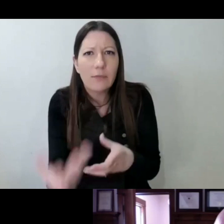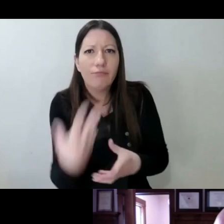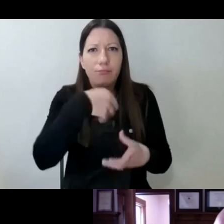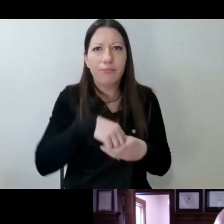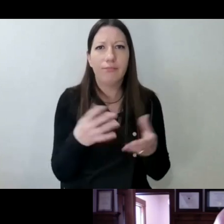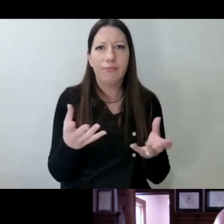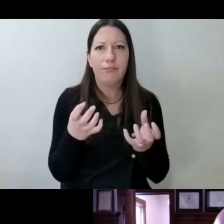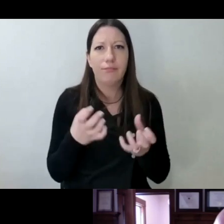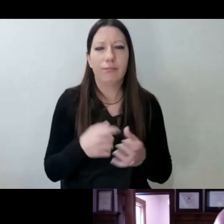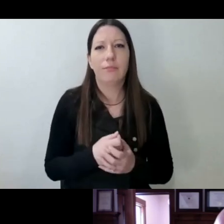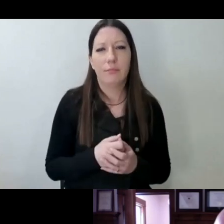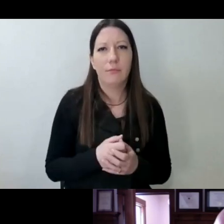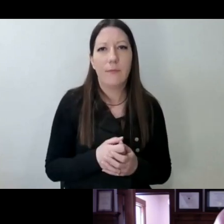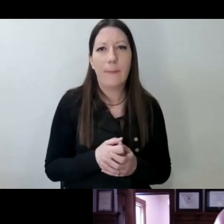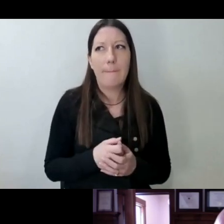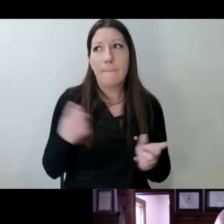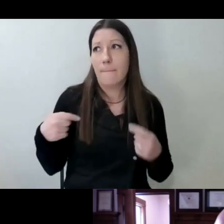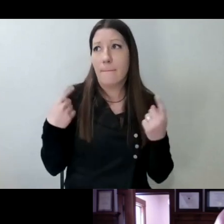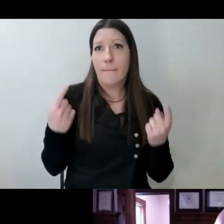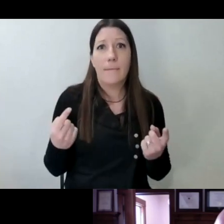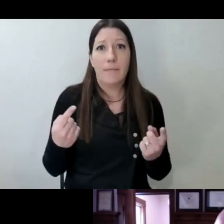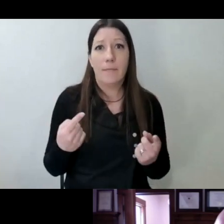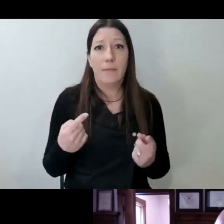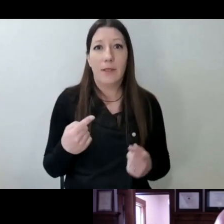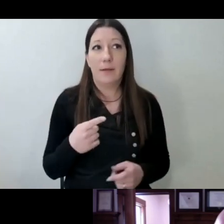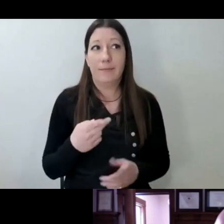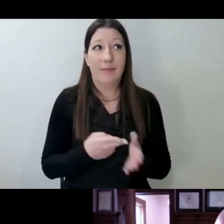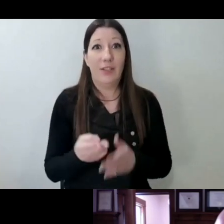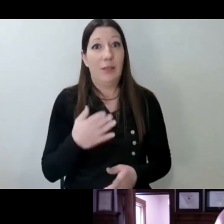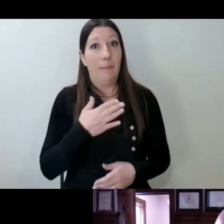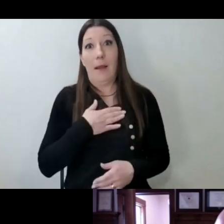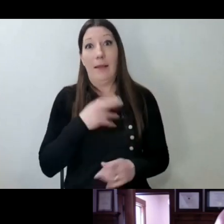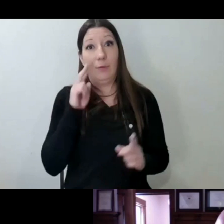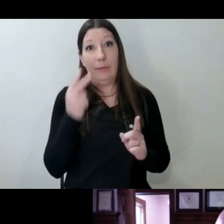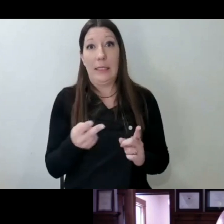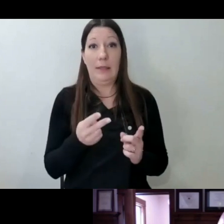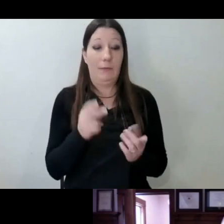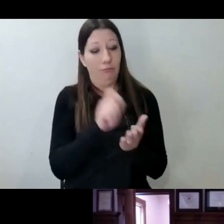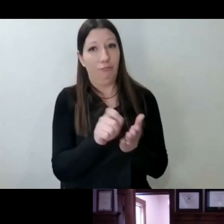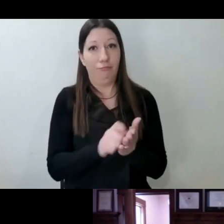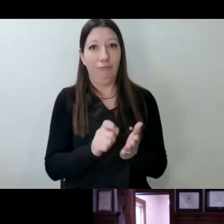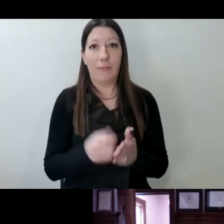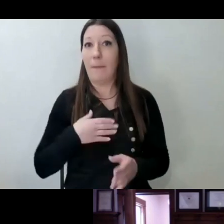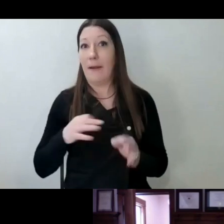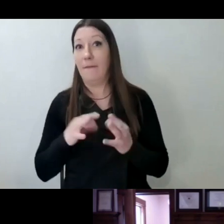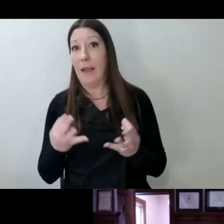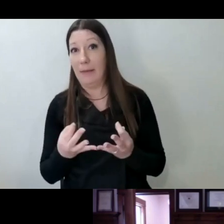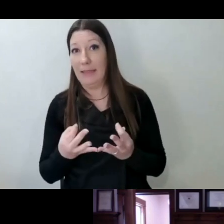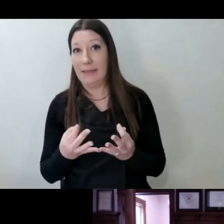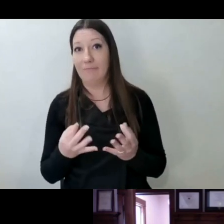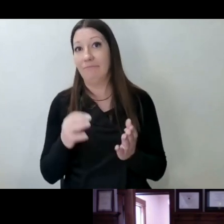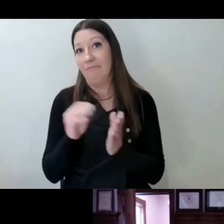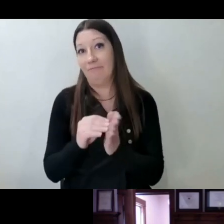it's been very much just my perspective and stories I've heard from my family. But moving forward and kind of getting deeper